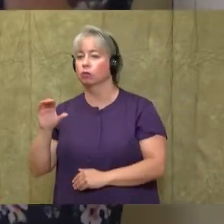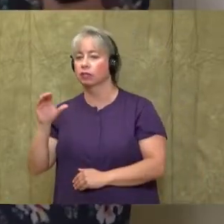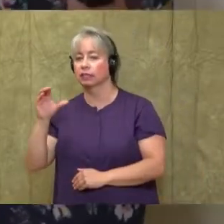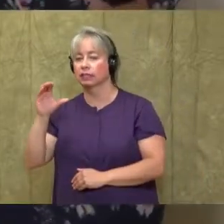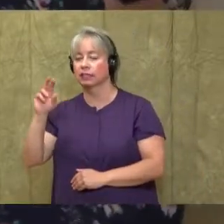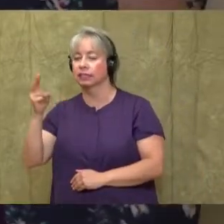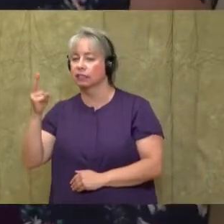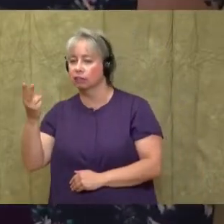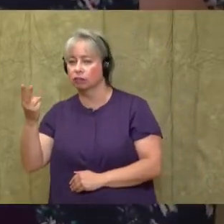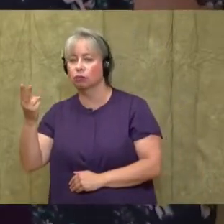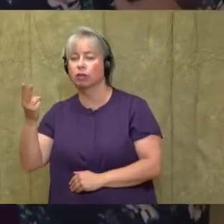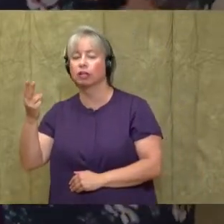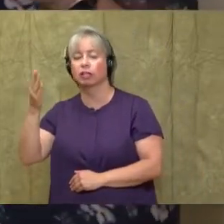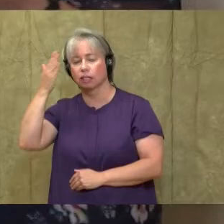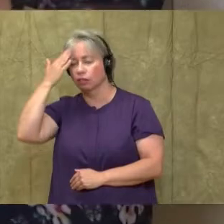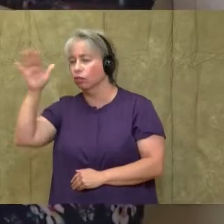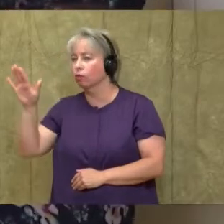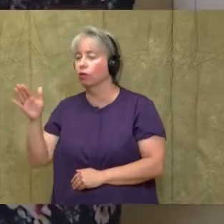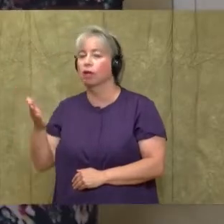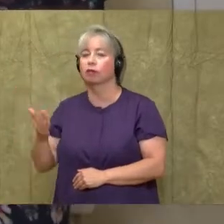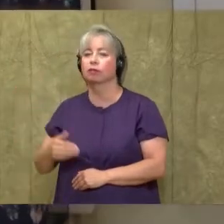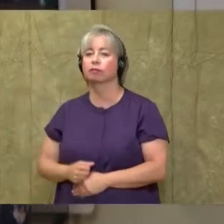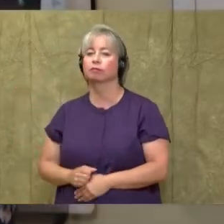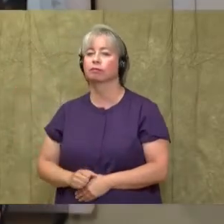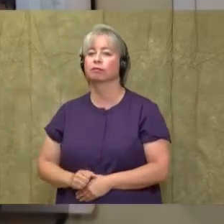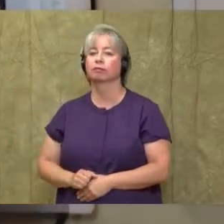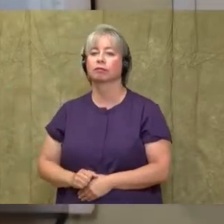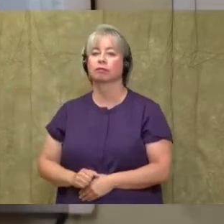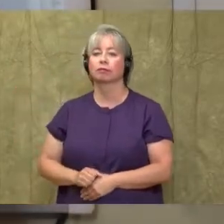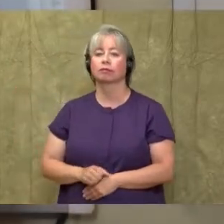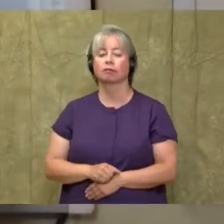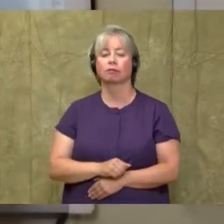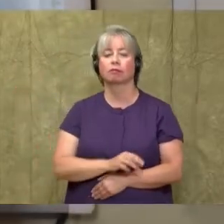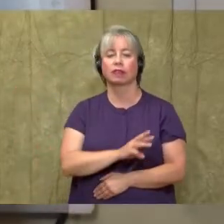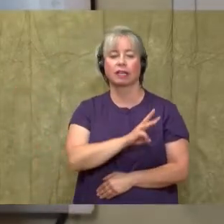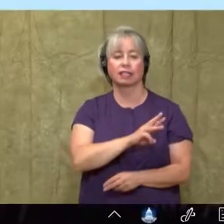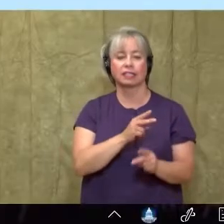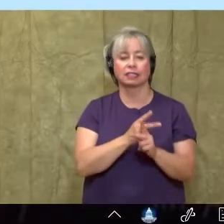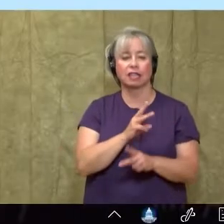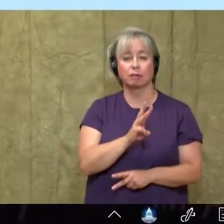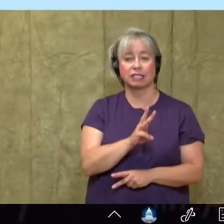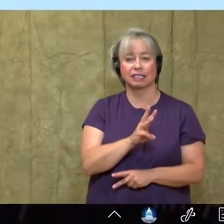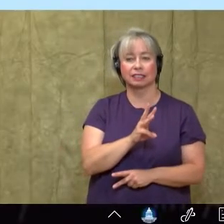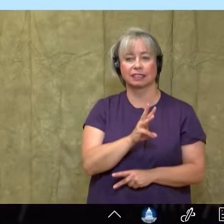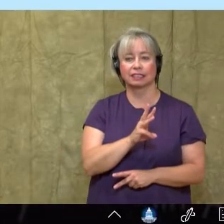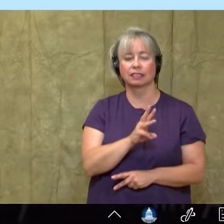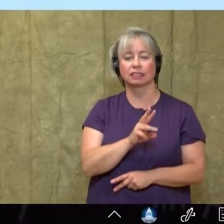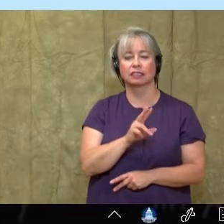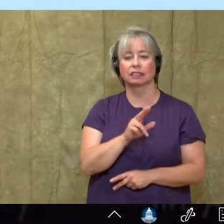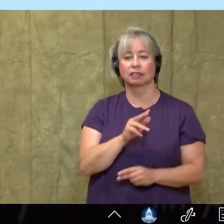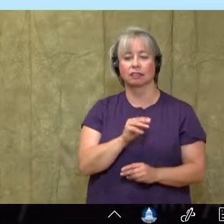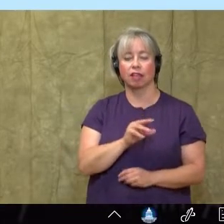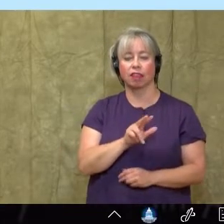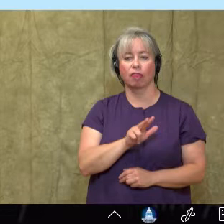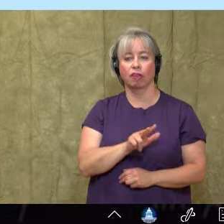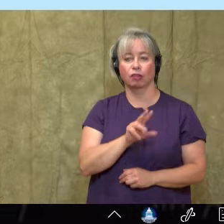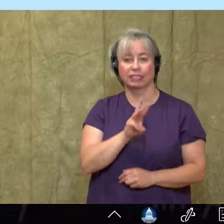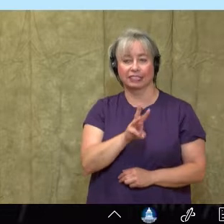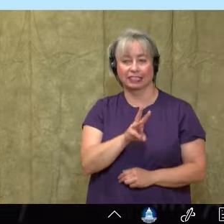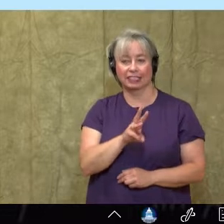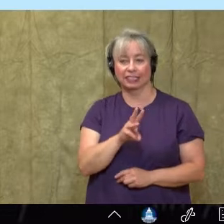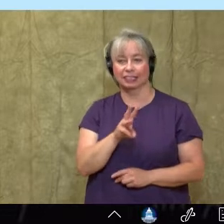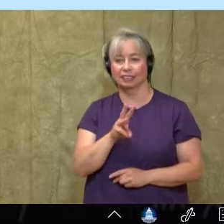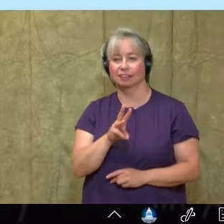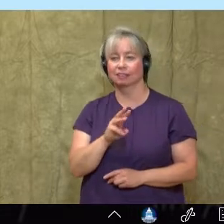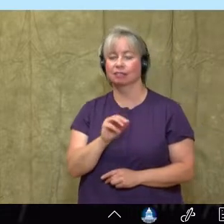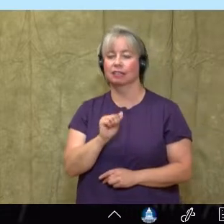right? Question mark, unknown. So we're going to square 6. 6 times 6, 36. And 10